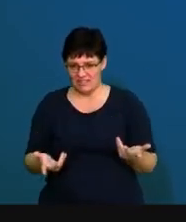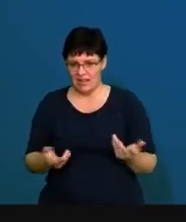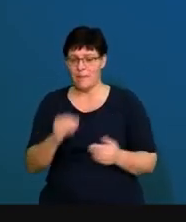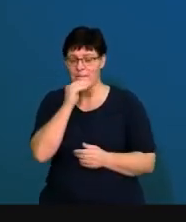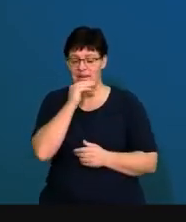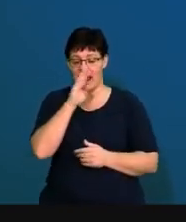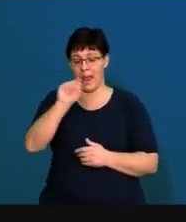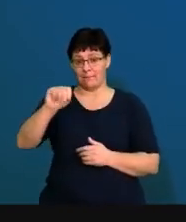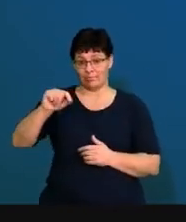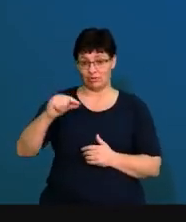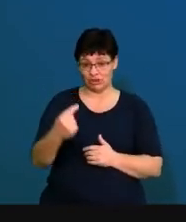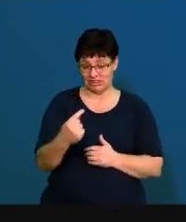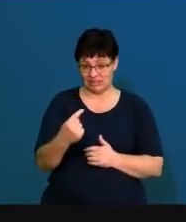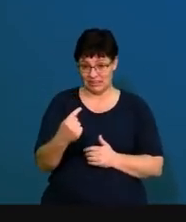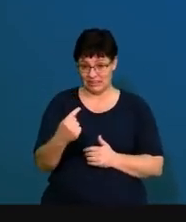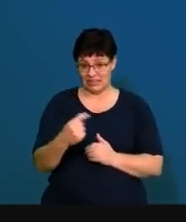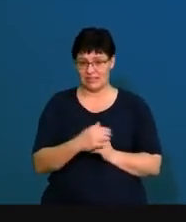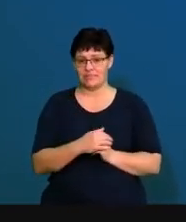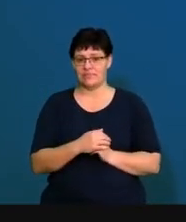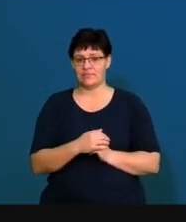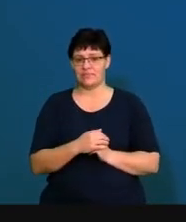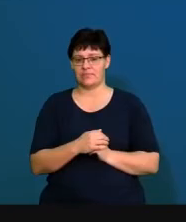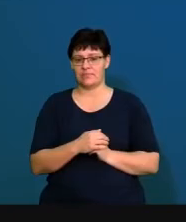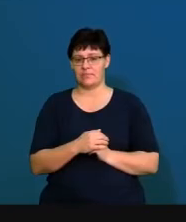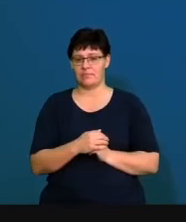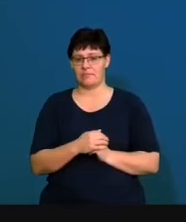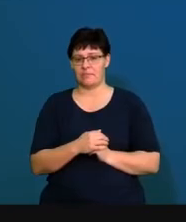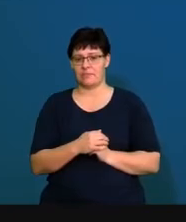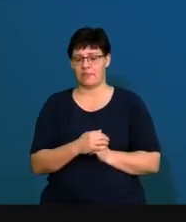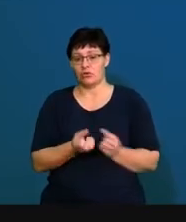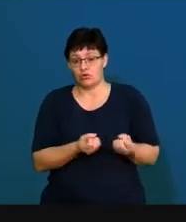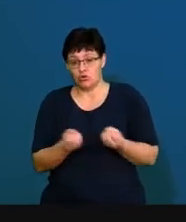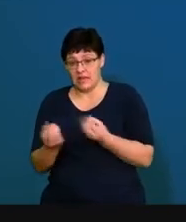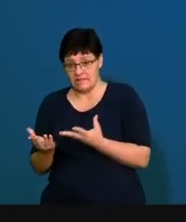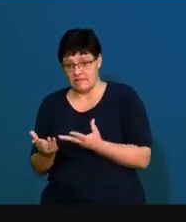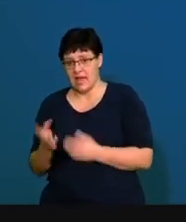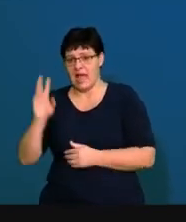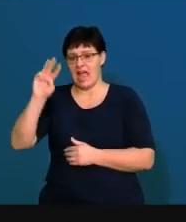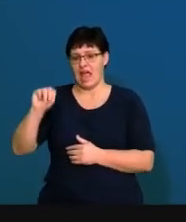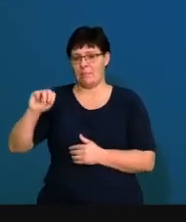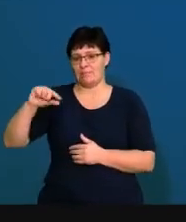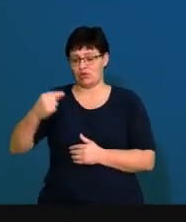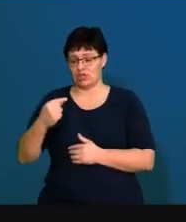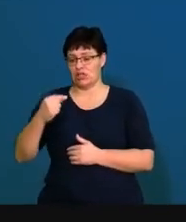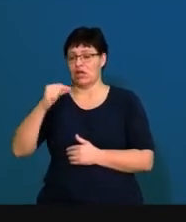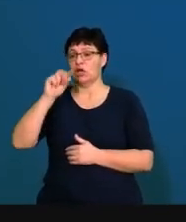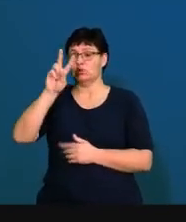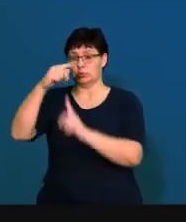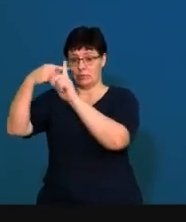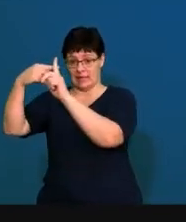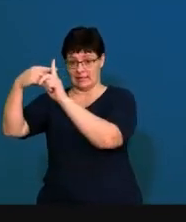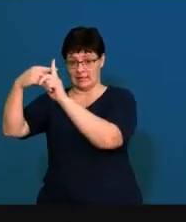is magnesium. There we have magnesium, okay, to give us magnesium